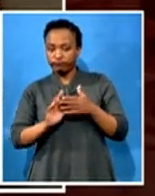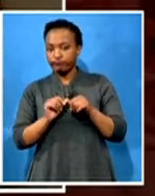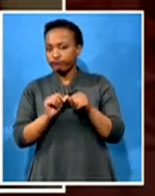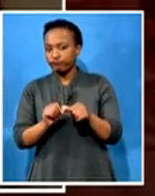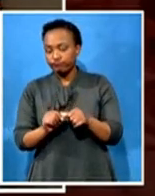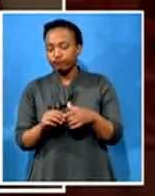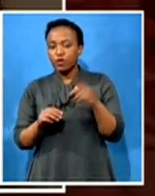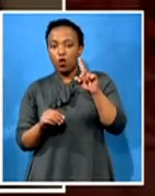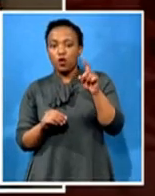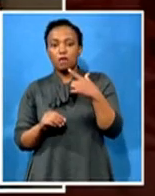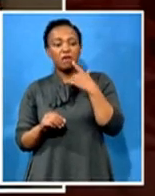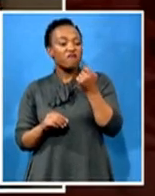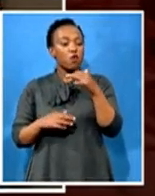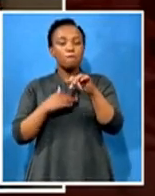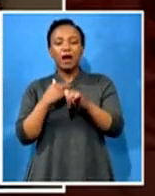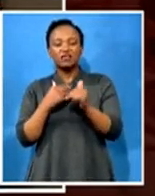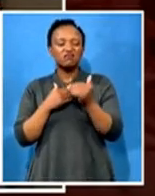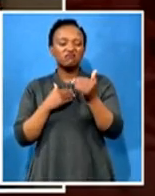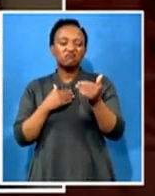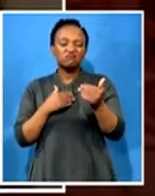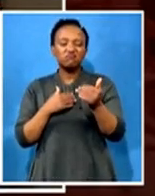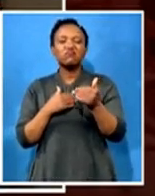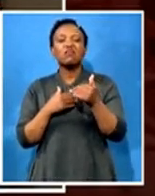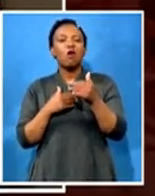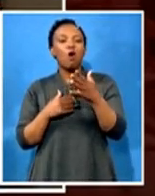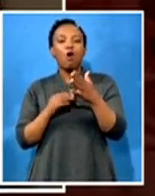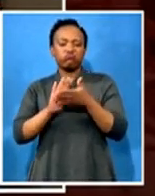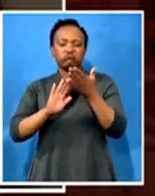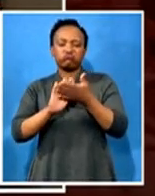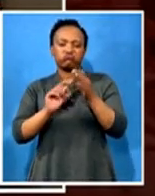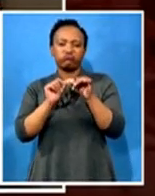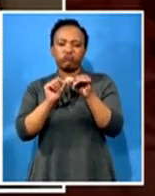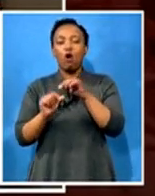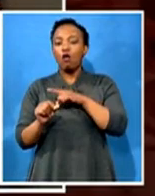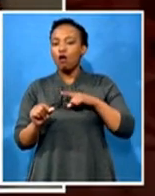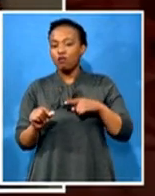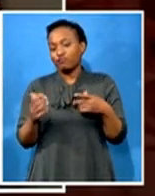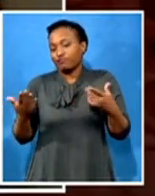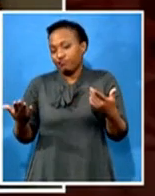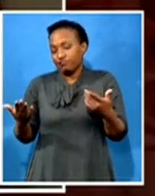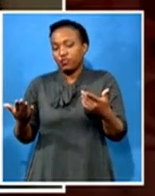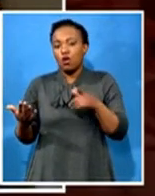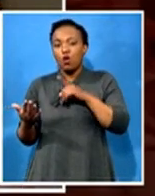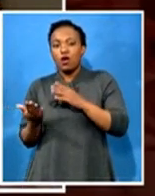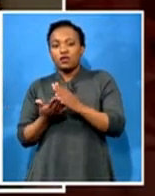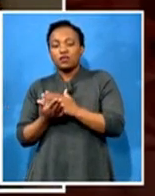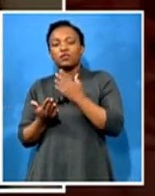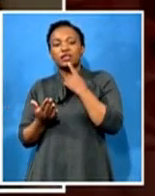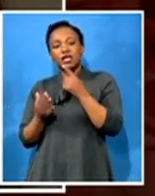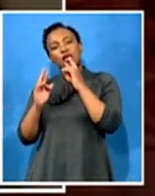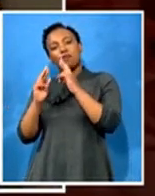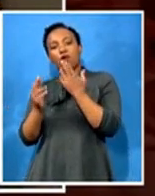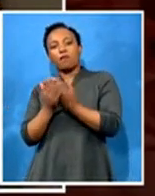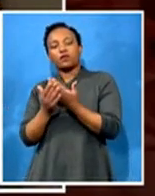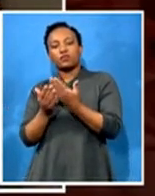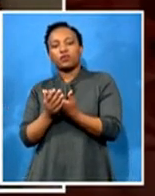be longer than that? We hear reports that there could be vaccines because there's a lot in trial. There's positive